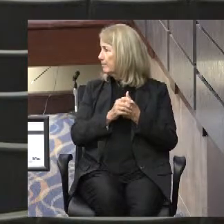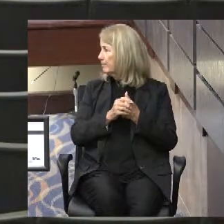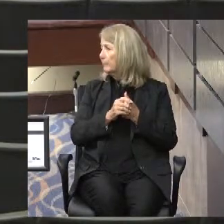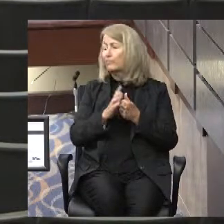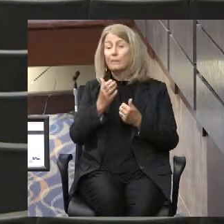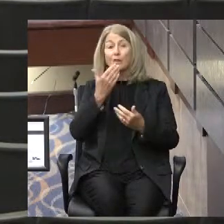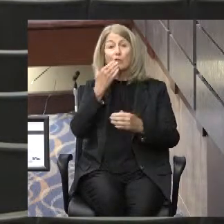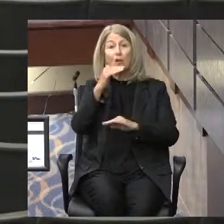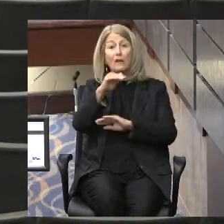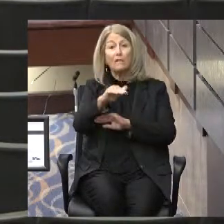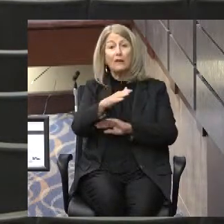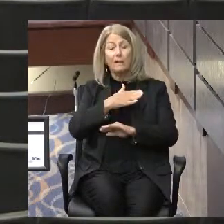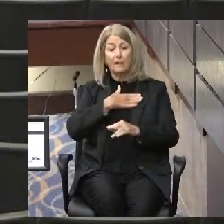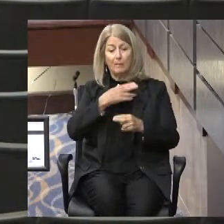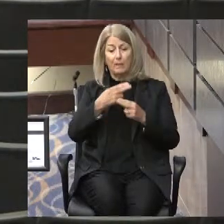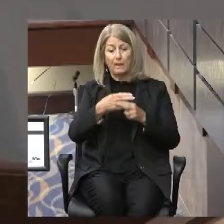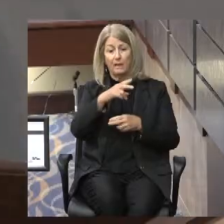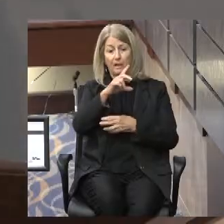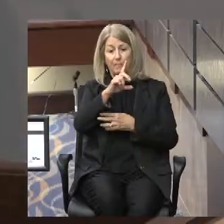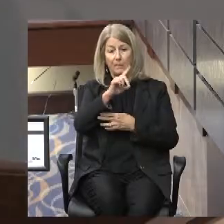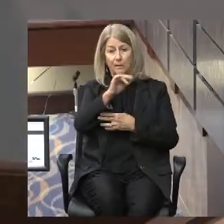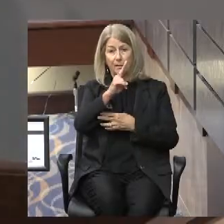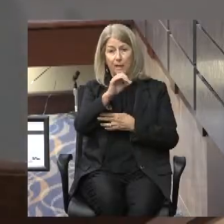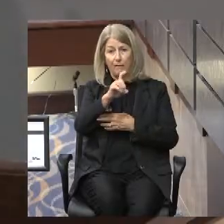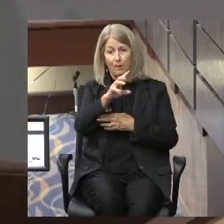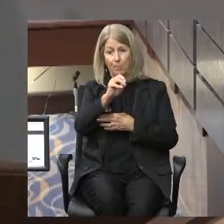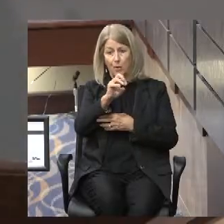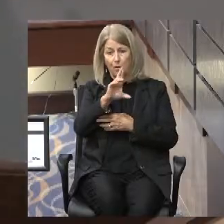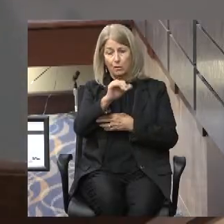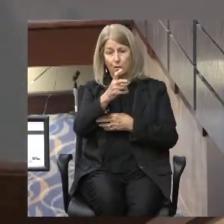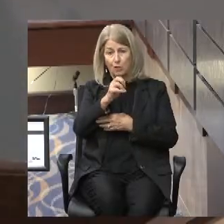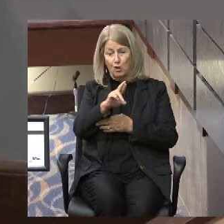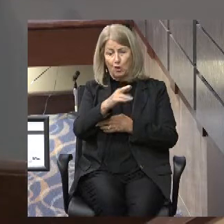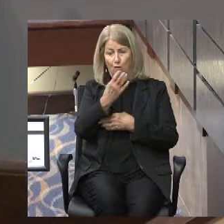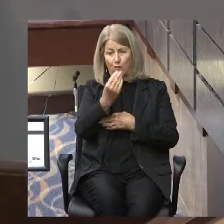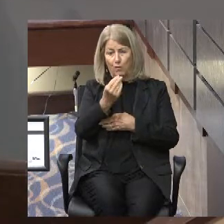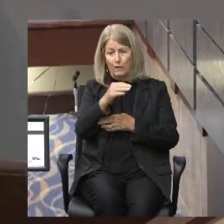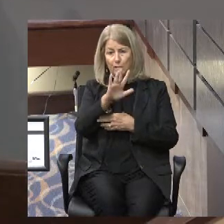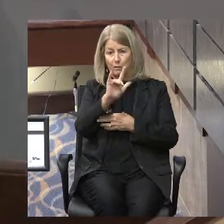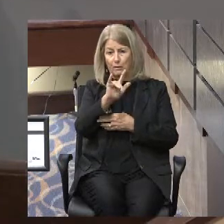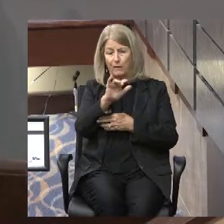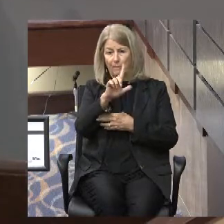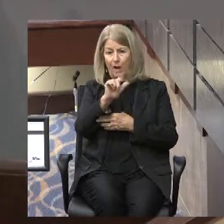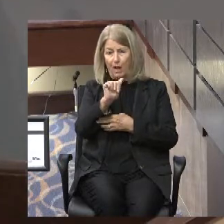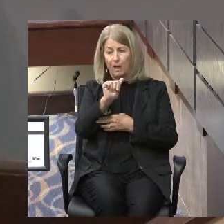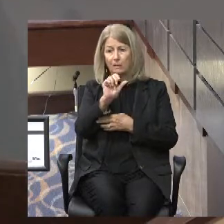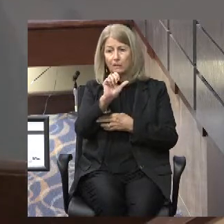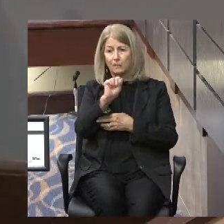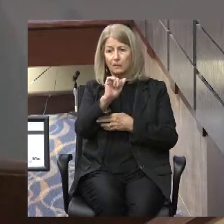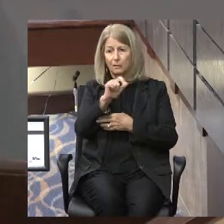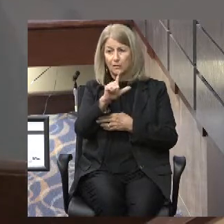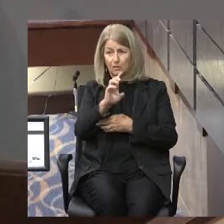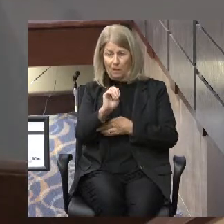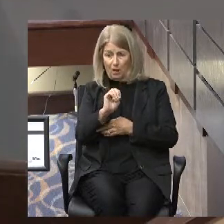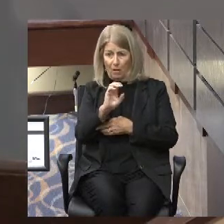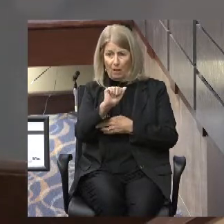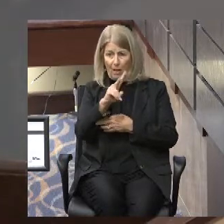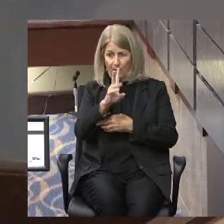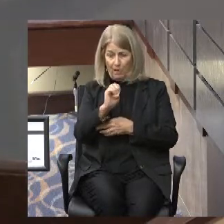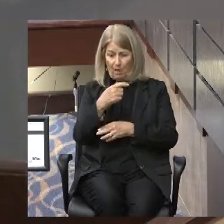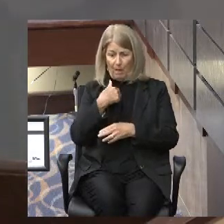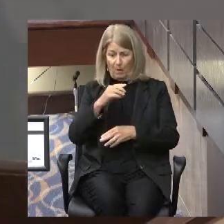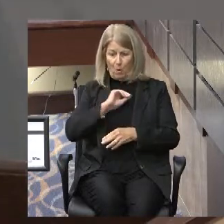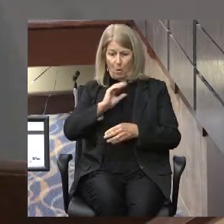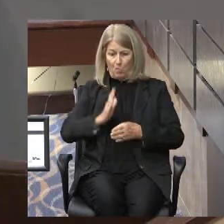Good evening. My name is David Mercer. My address is 1425 LaSalle Avenue. I am the owner of the